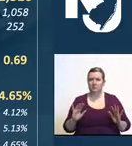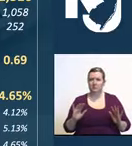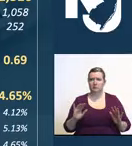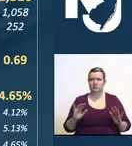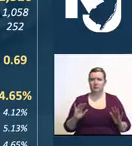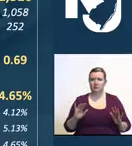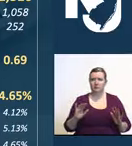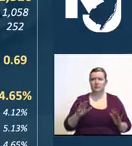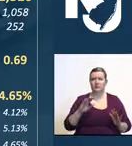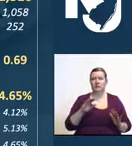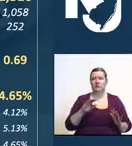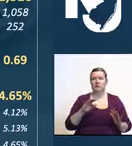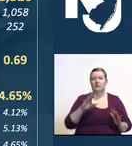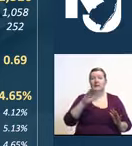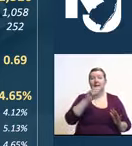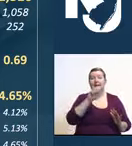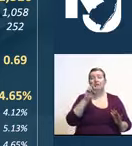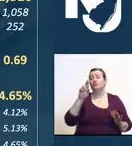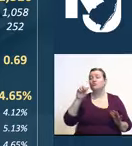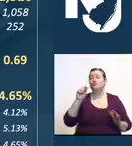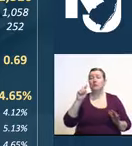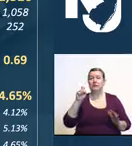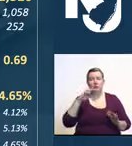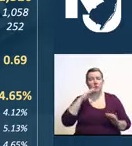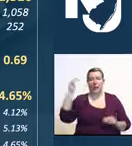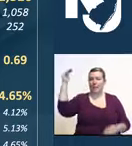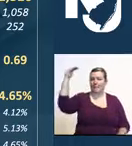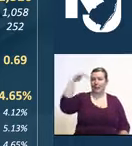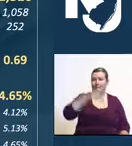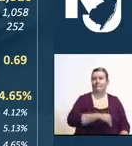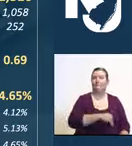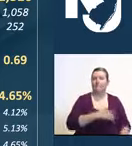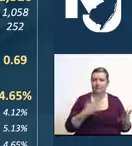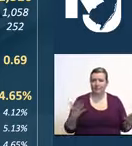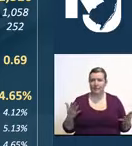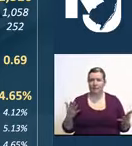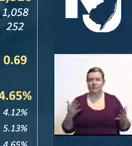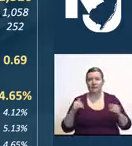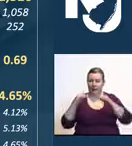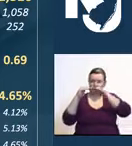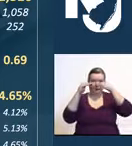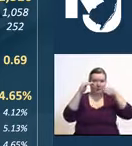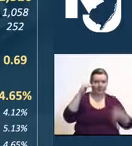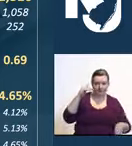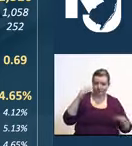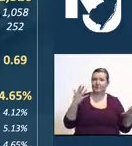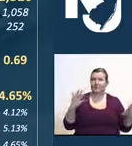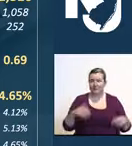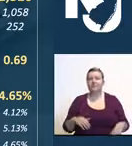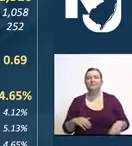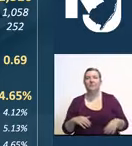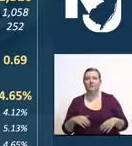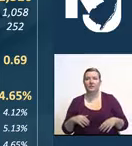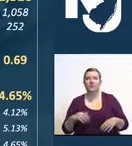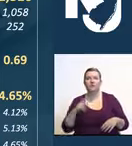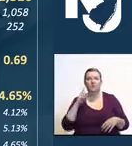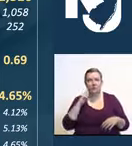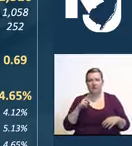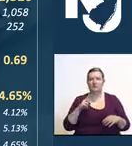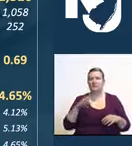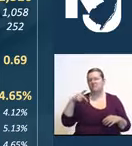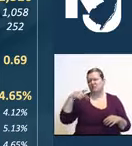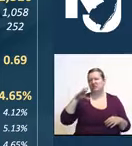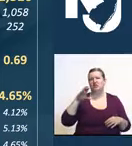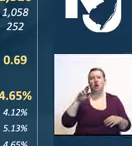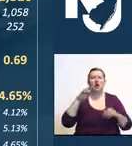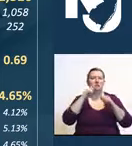came down so quickly from its peak that the recent fluctuations just mean a slower rate of decline in the spread of the virus, but a